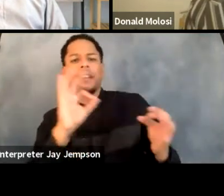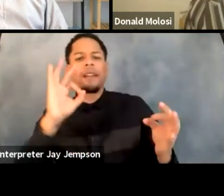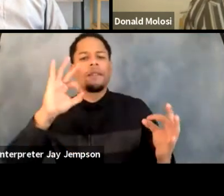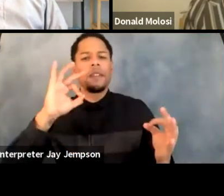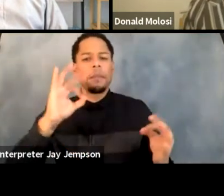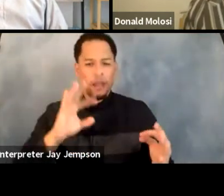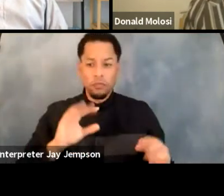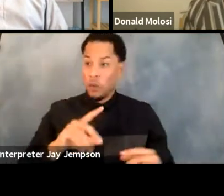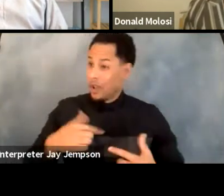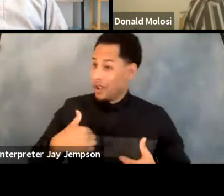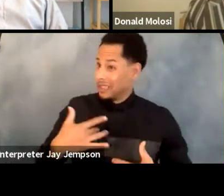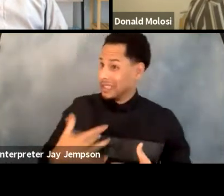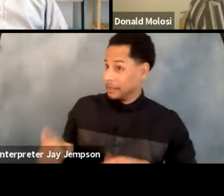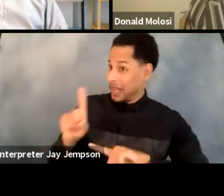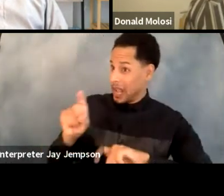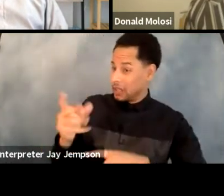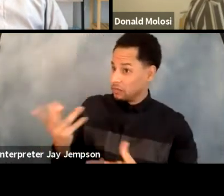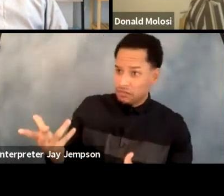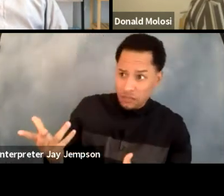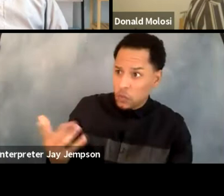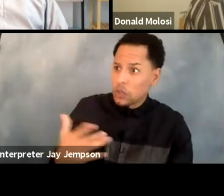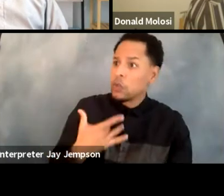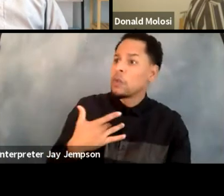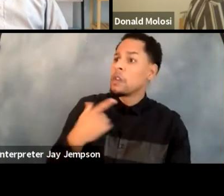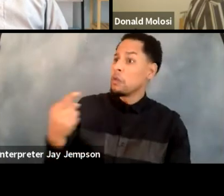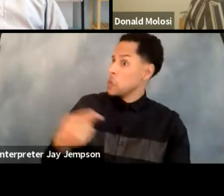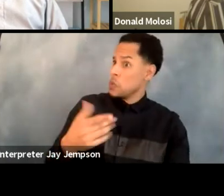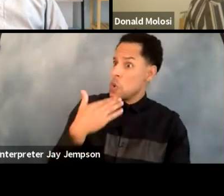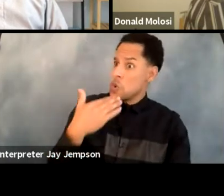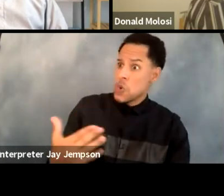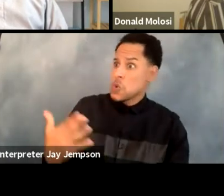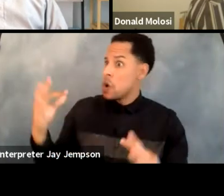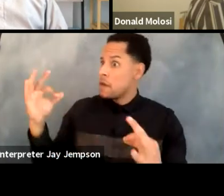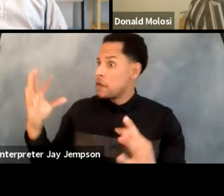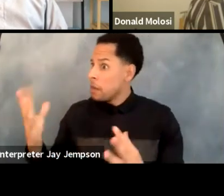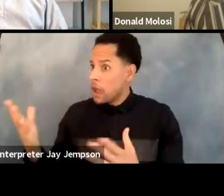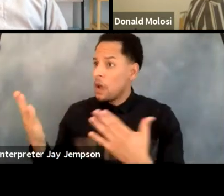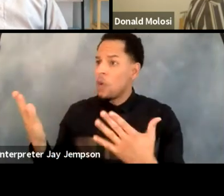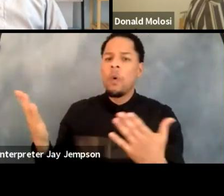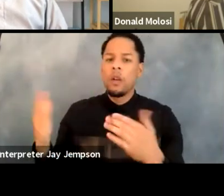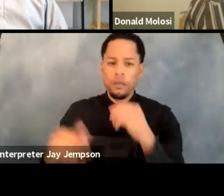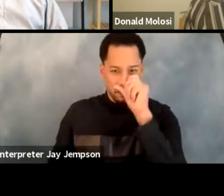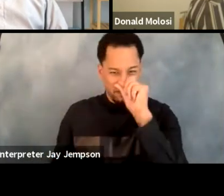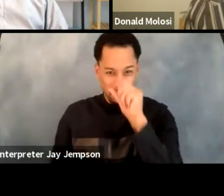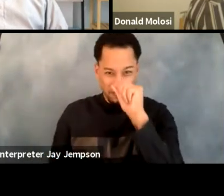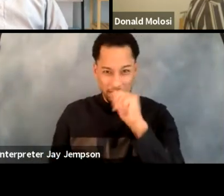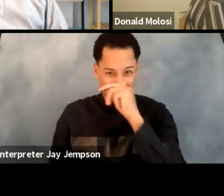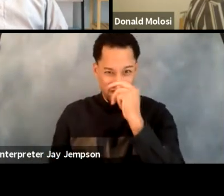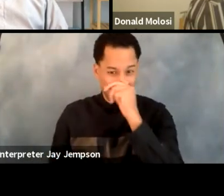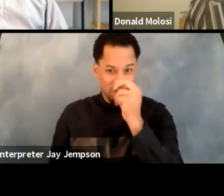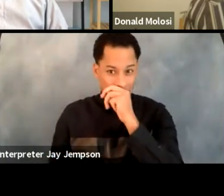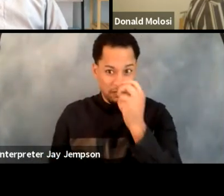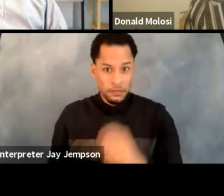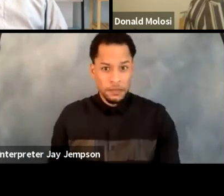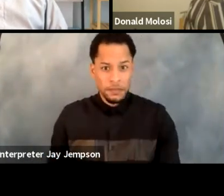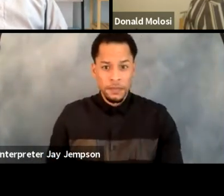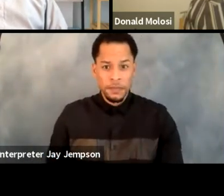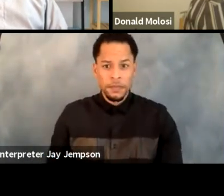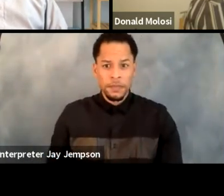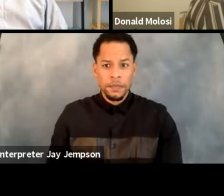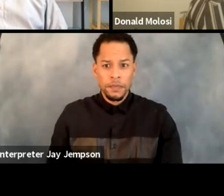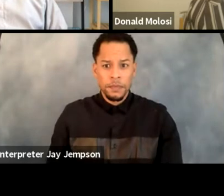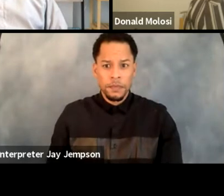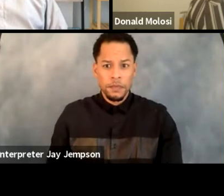play? You know, and although before that, I always invite, I always do my research, I go to people and everything.